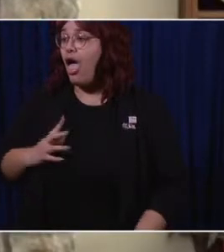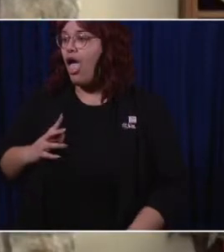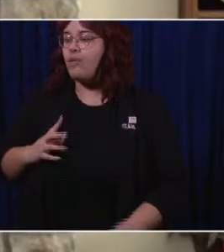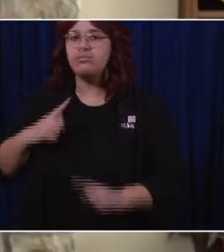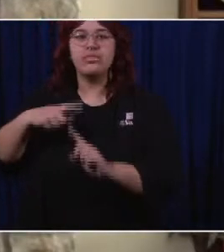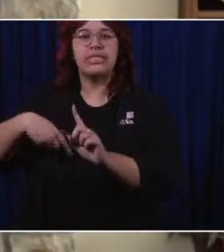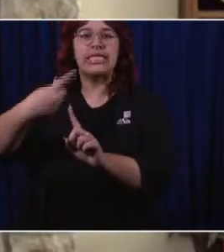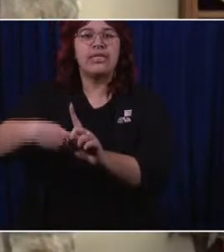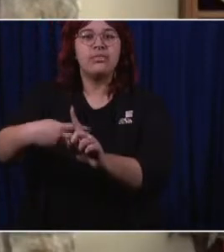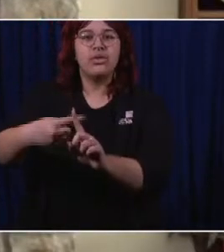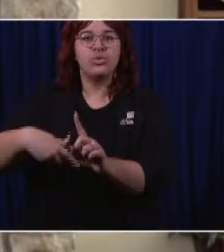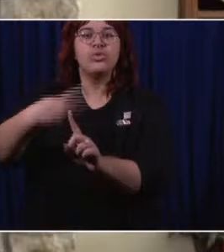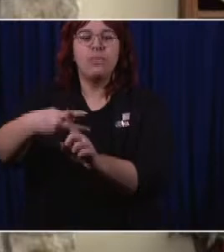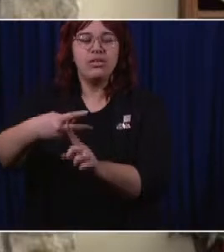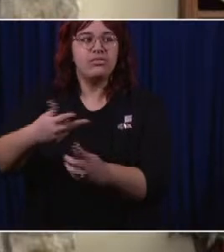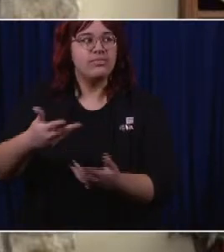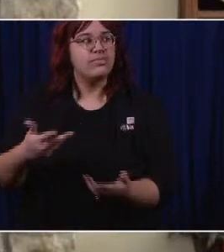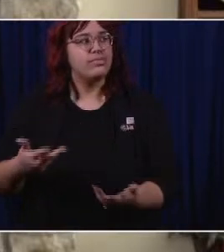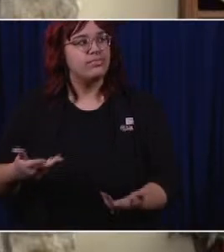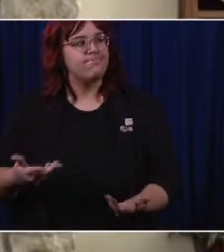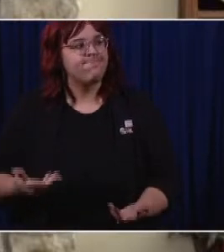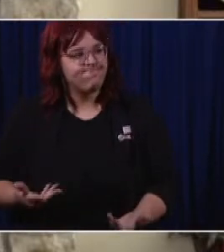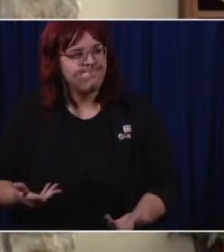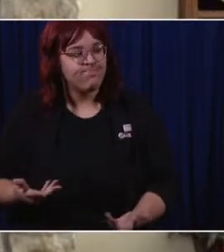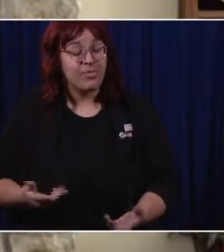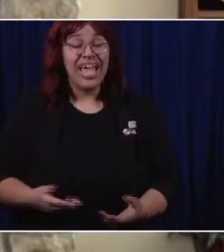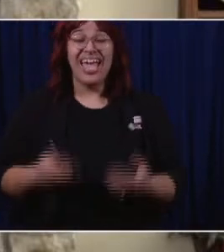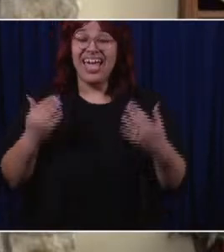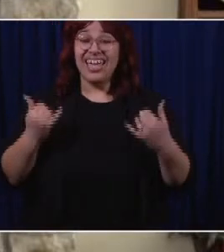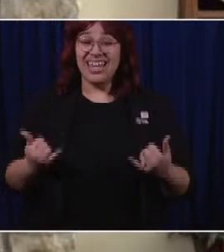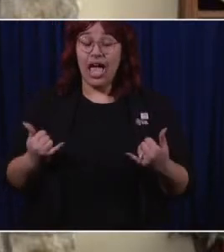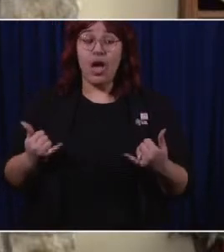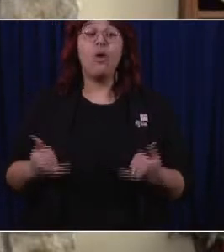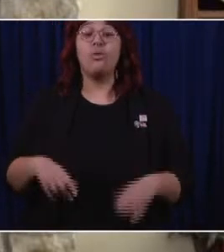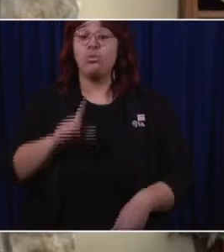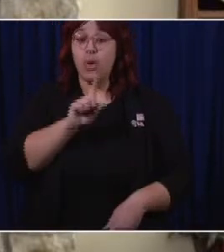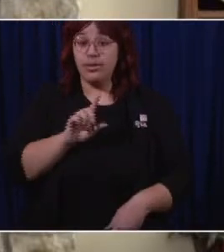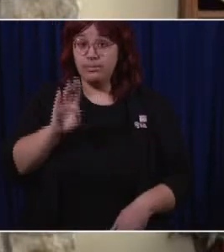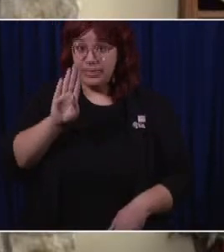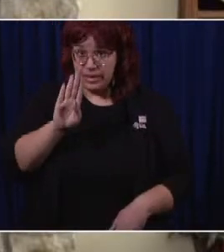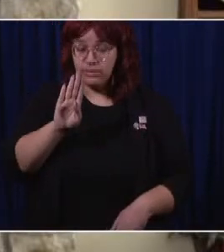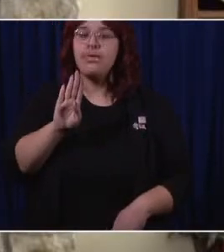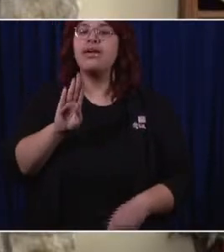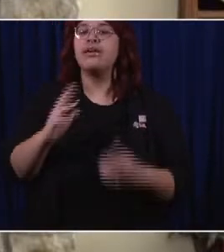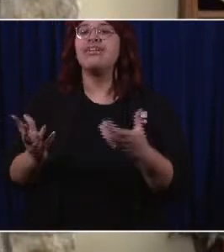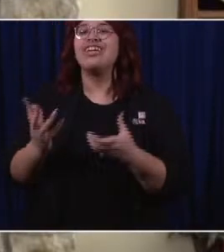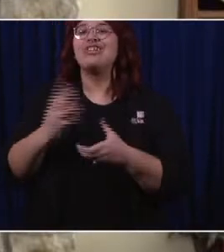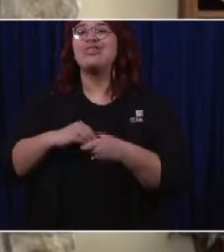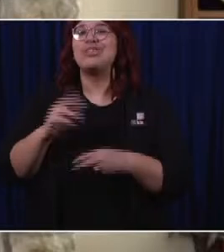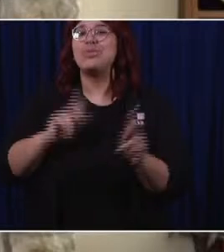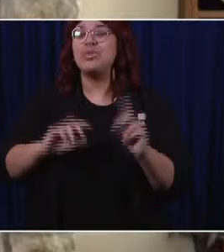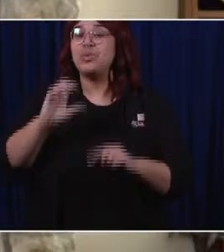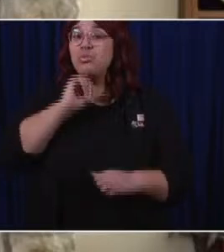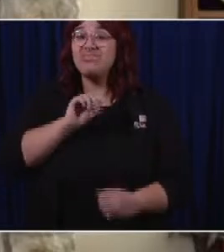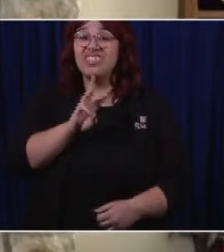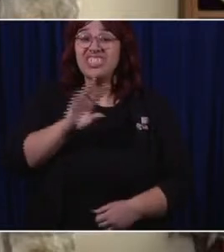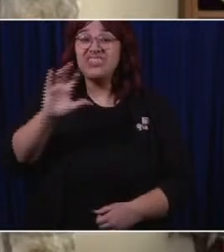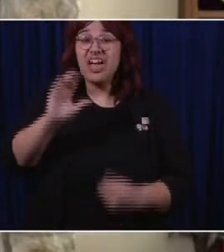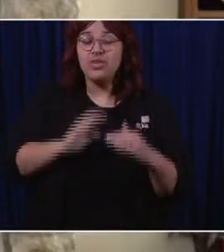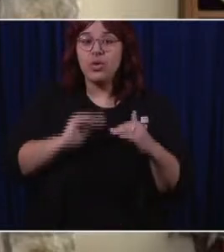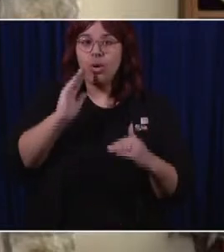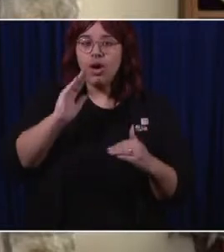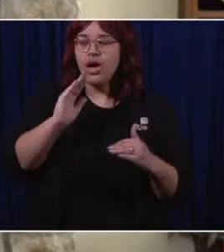older being added to that vaccine list. I understand that the state can't necessarily control how many vaccines come in,